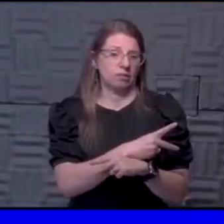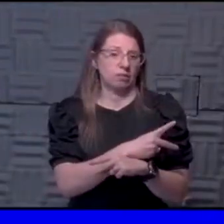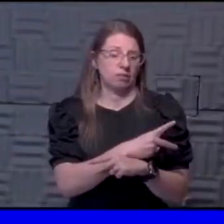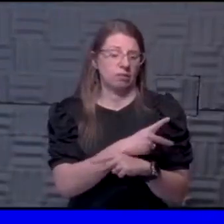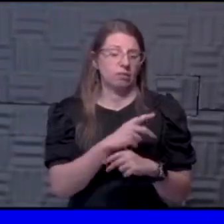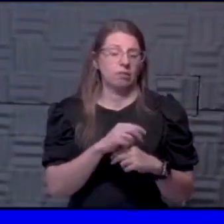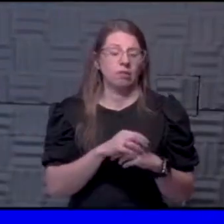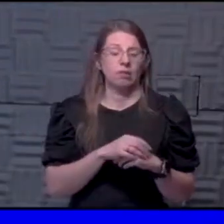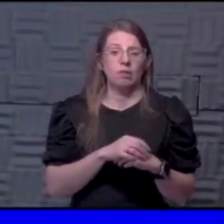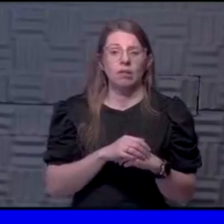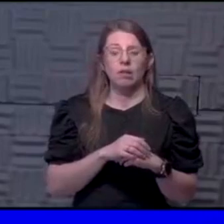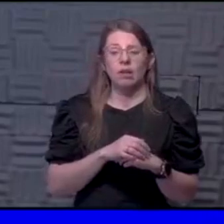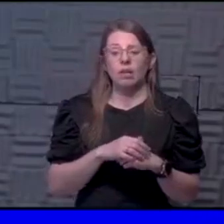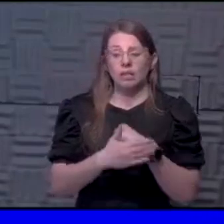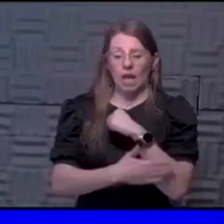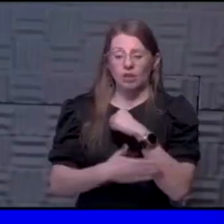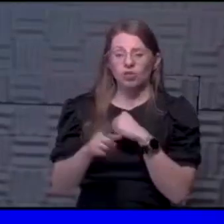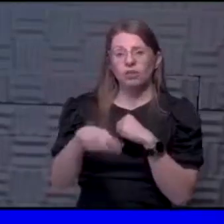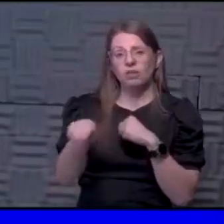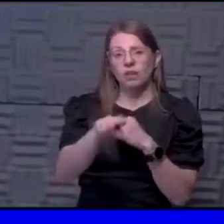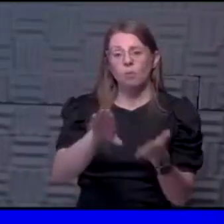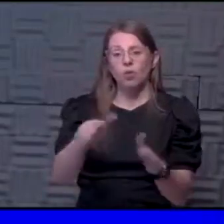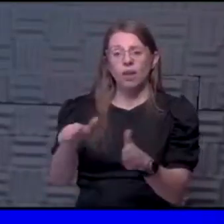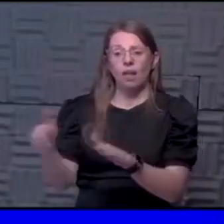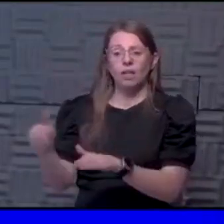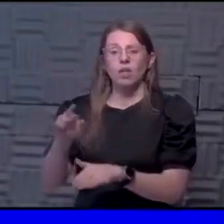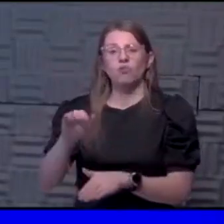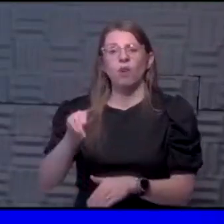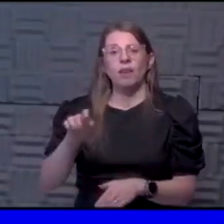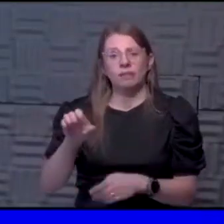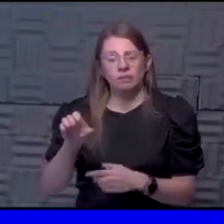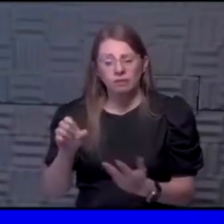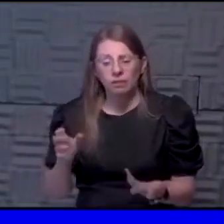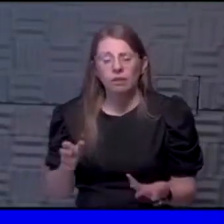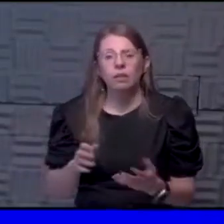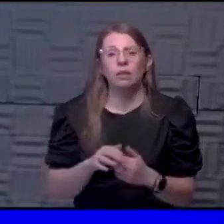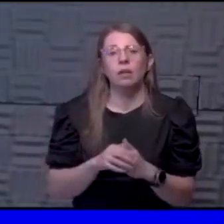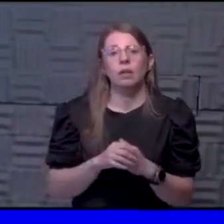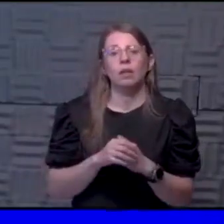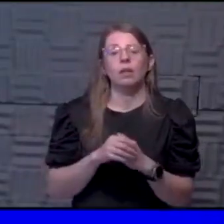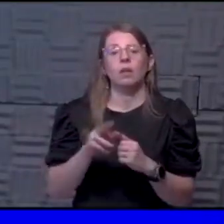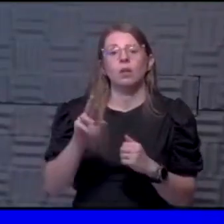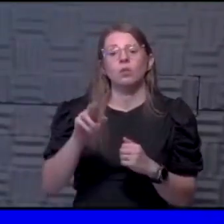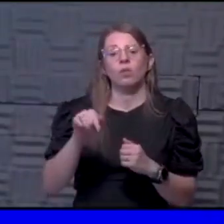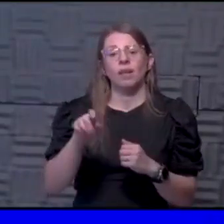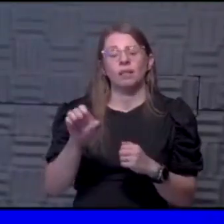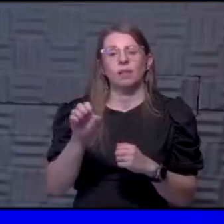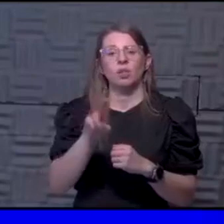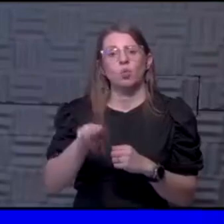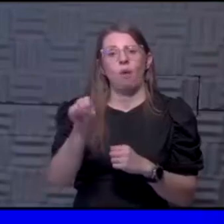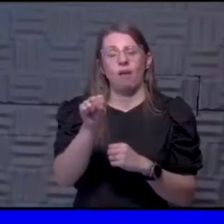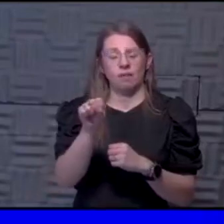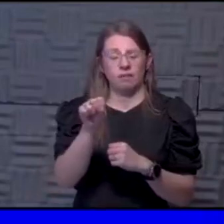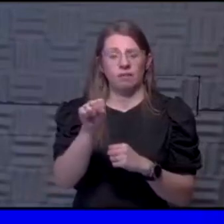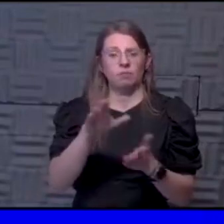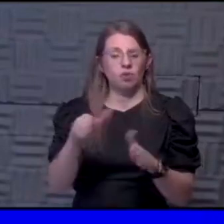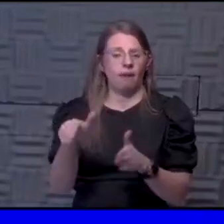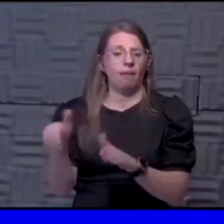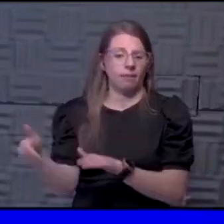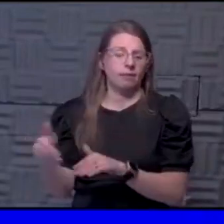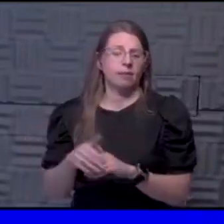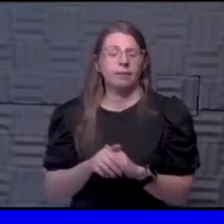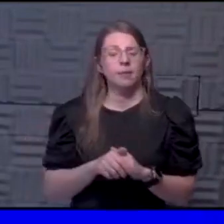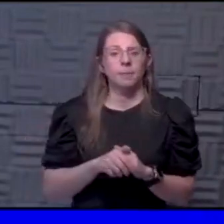look at countries of mortality rates, and certainly the rate in the United States of mortality in the United States